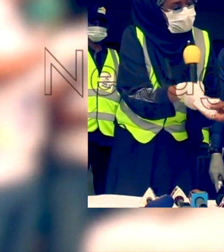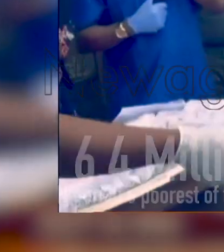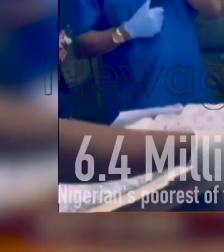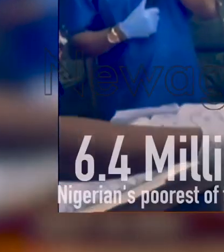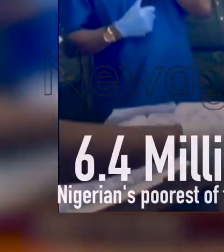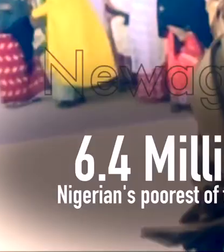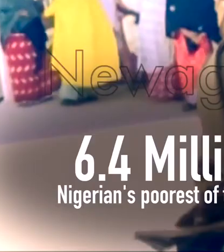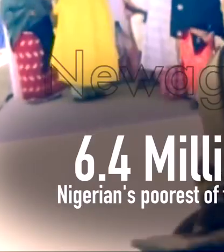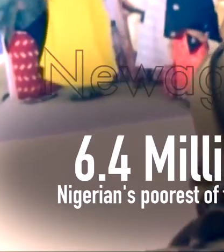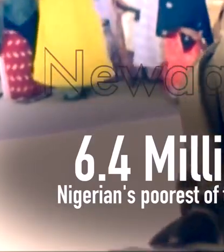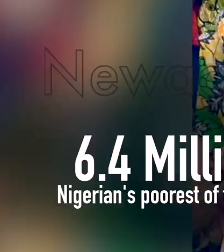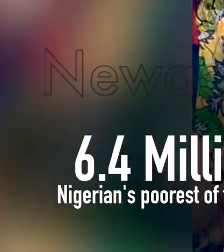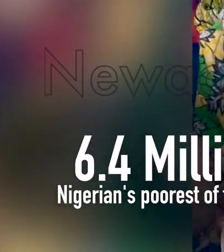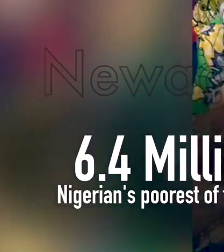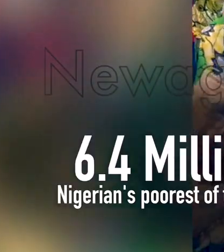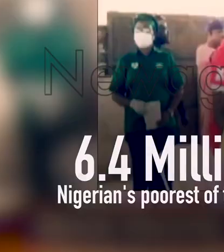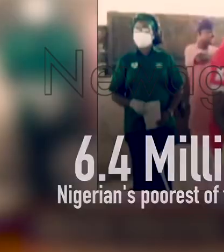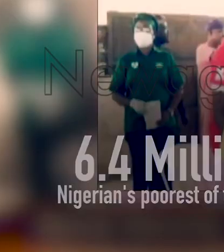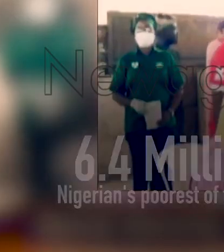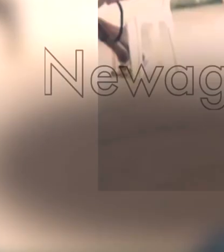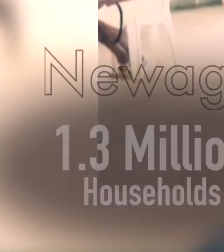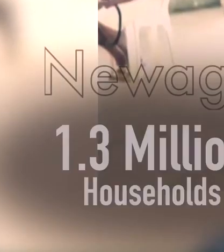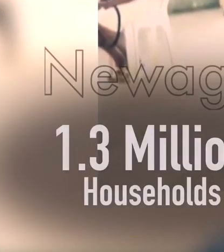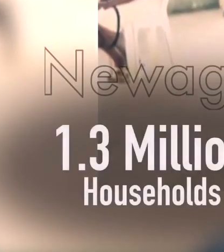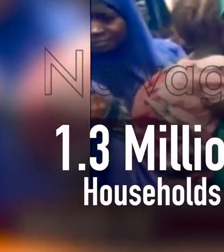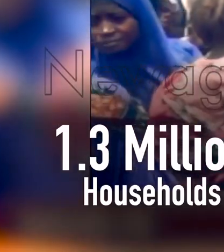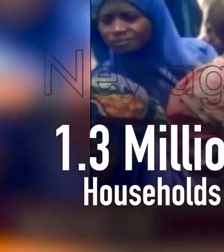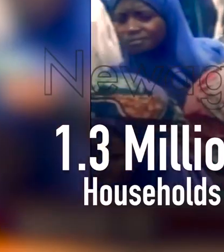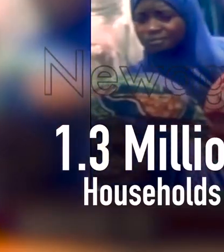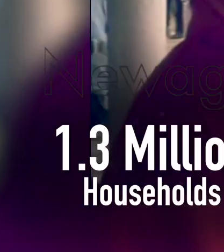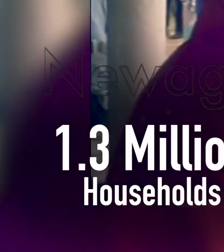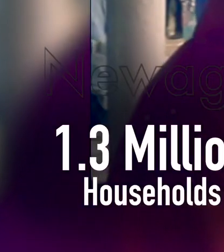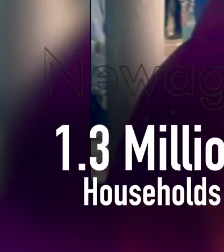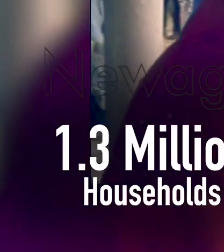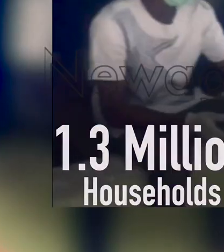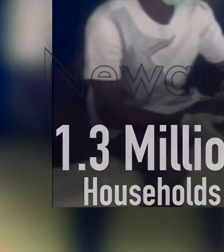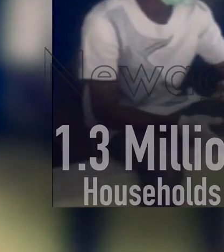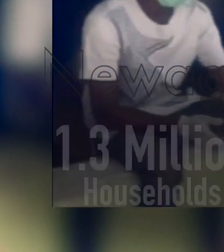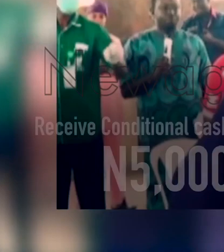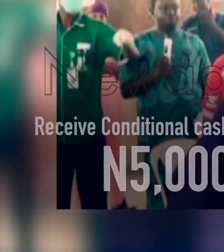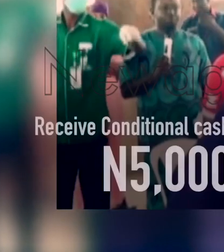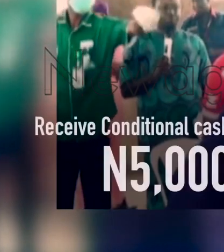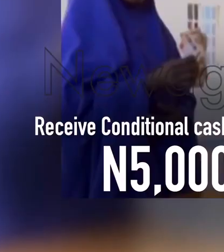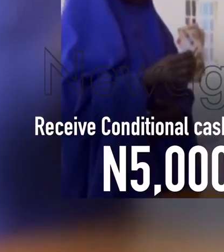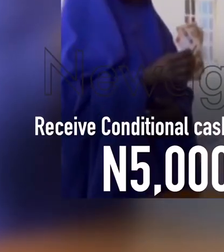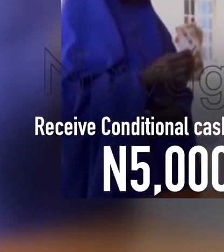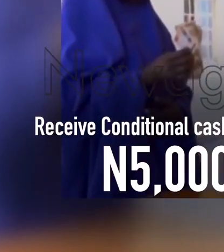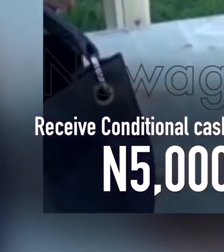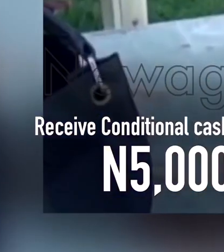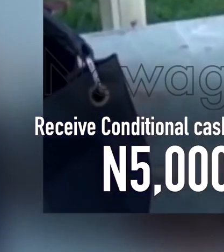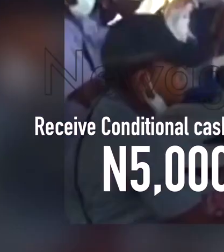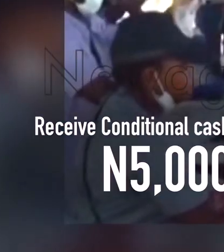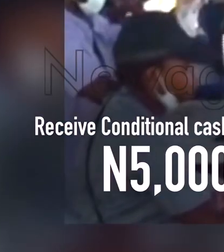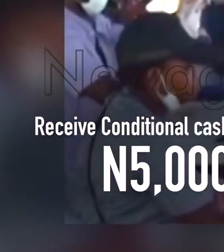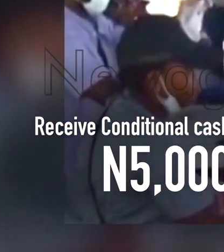Over 6.4 million of Nigeria's poorest of the poor in about 1.3 million households receive conditional